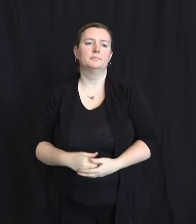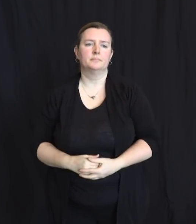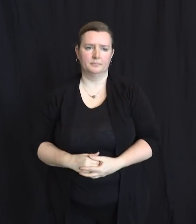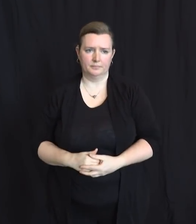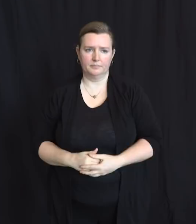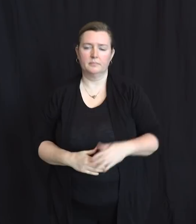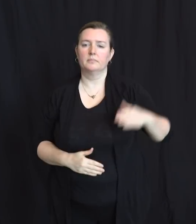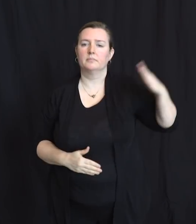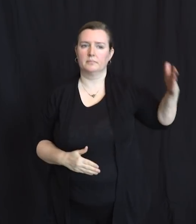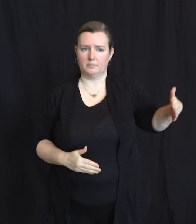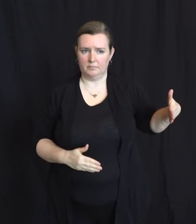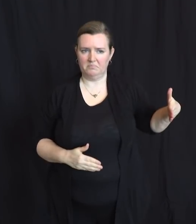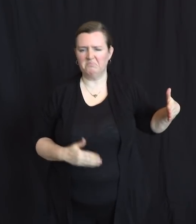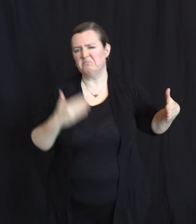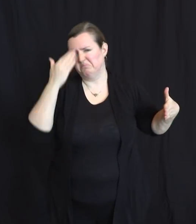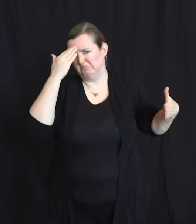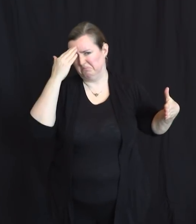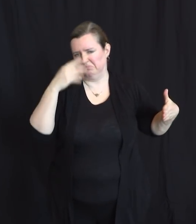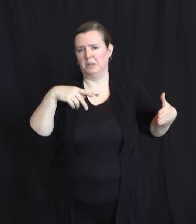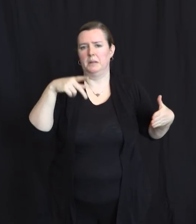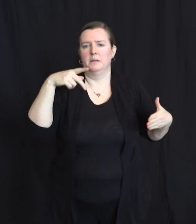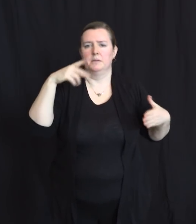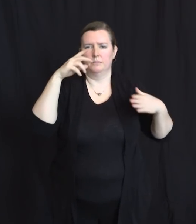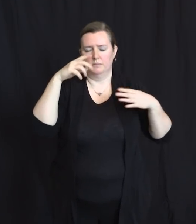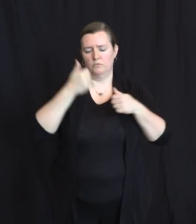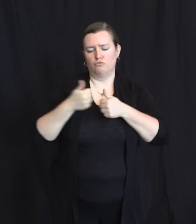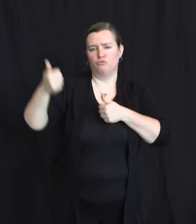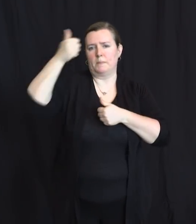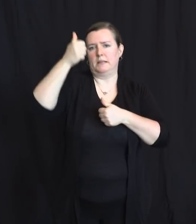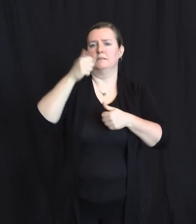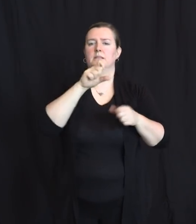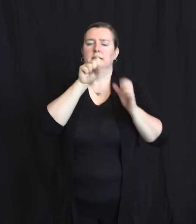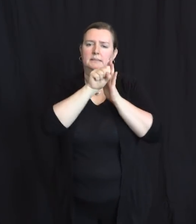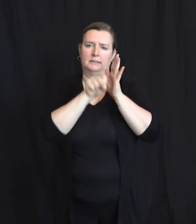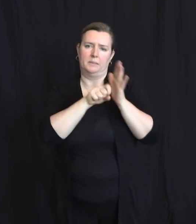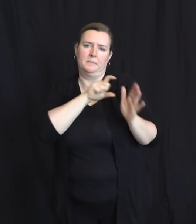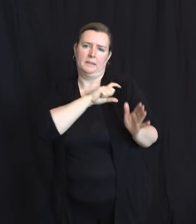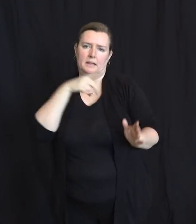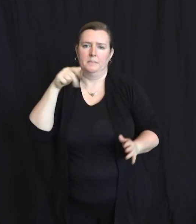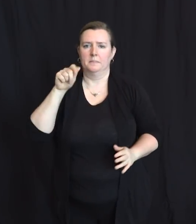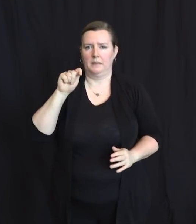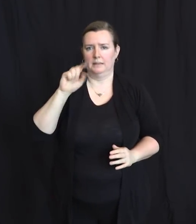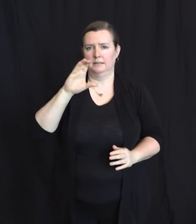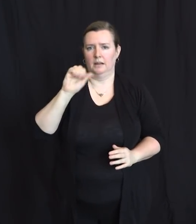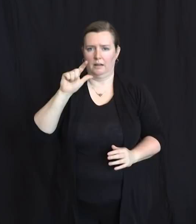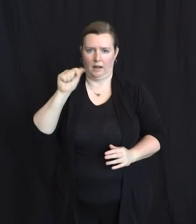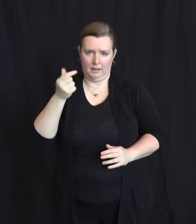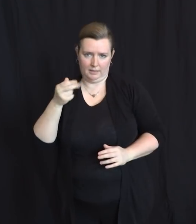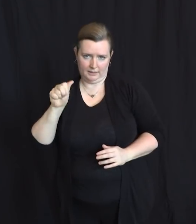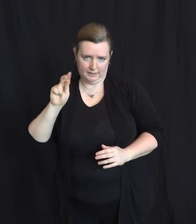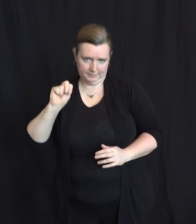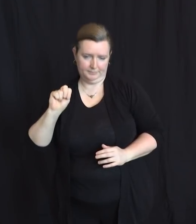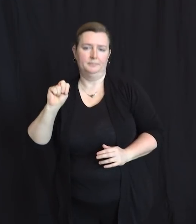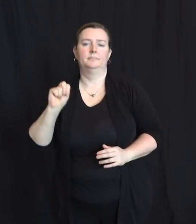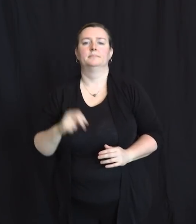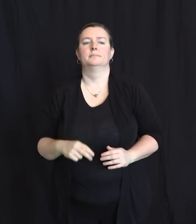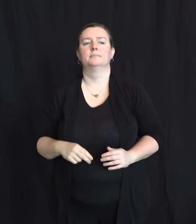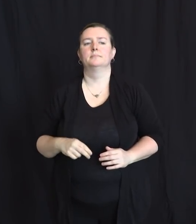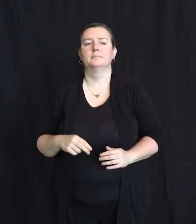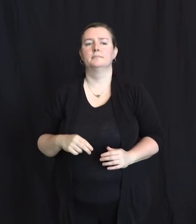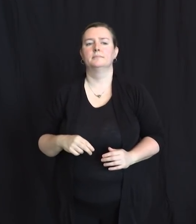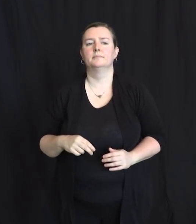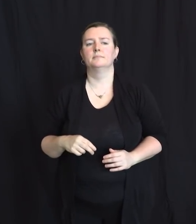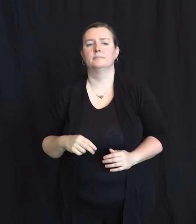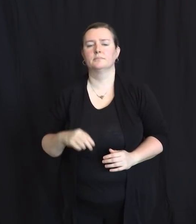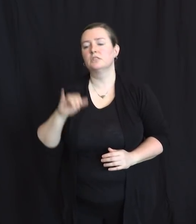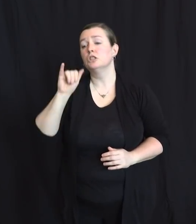another guy who needs no introduction, Superintendent of the State Police, Colonel Pat Callahan. We have Jared Maples, Director of the Office of Homeland Security and